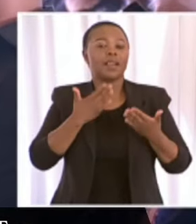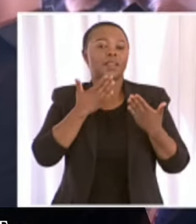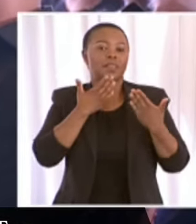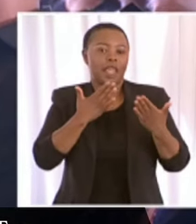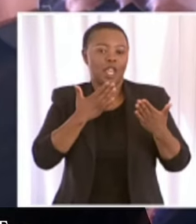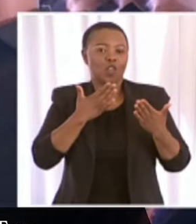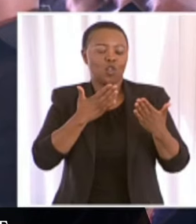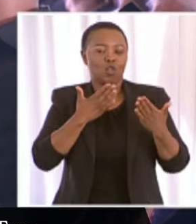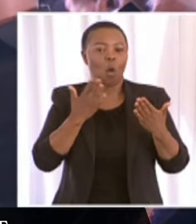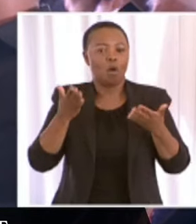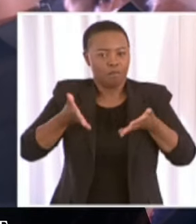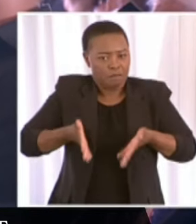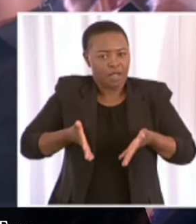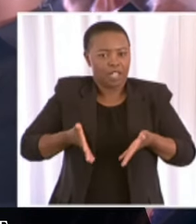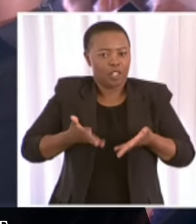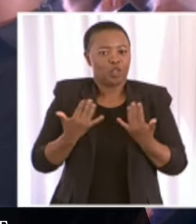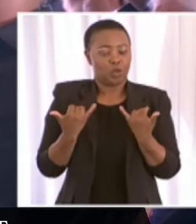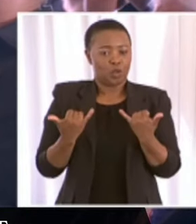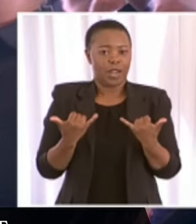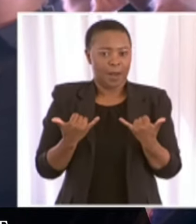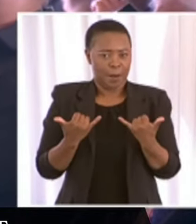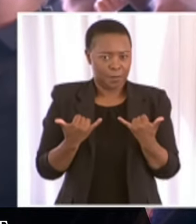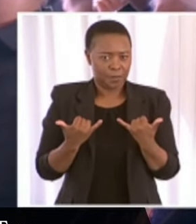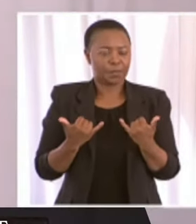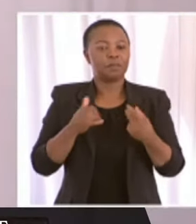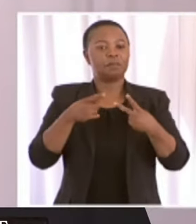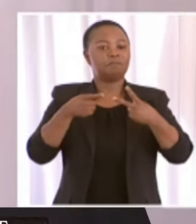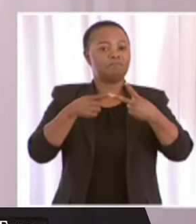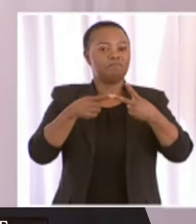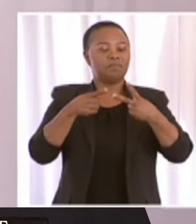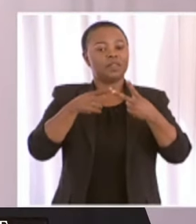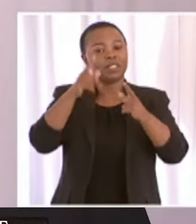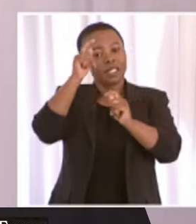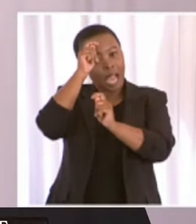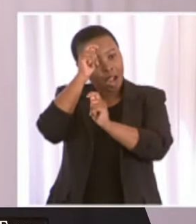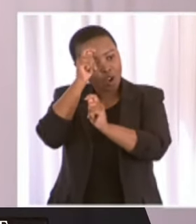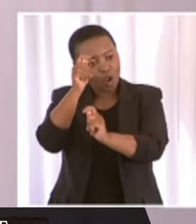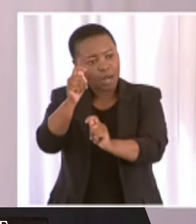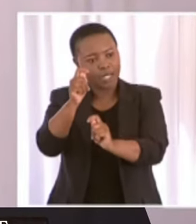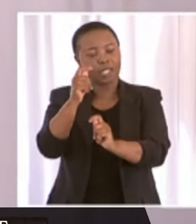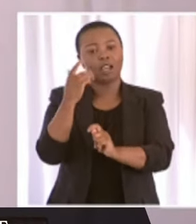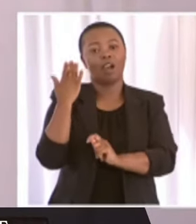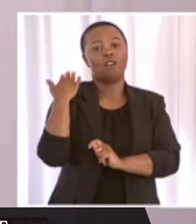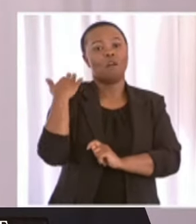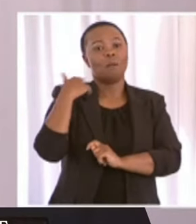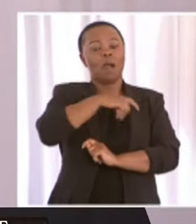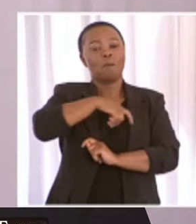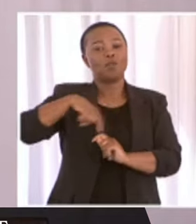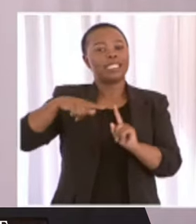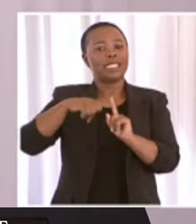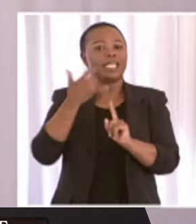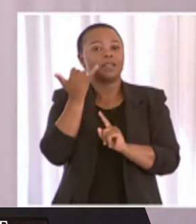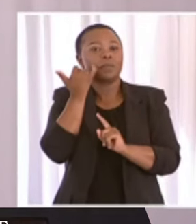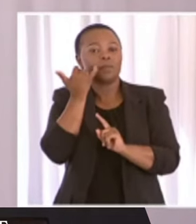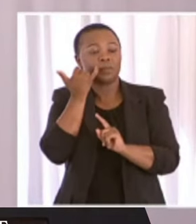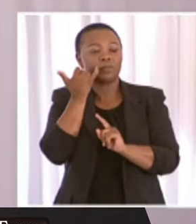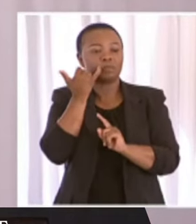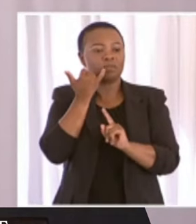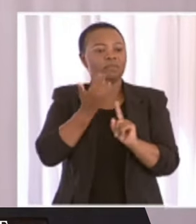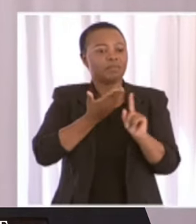today. Let me then acknowledge former President Thabo Mbeki and Mrs.